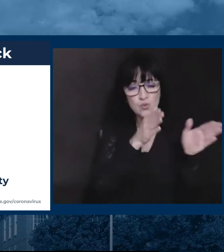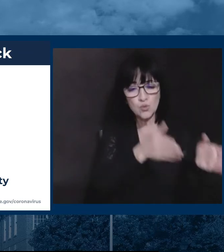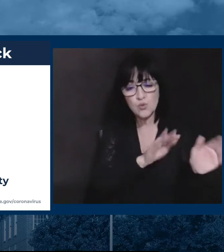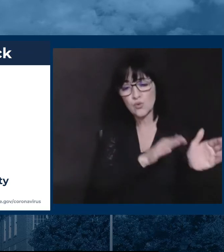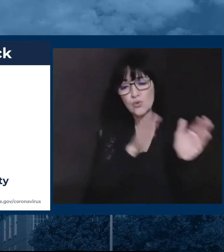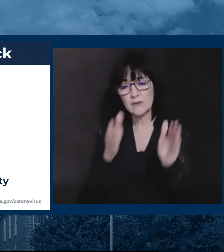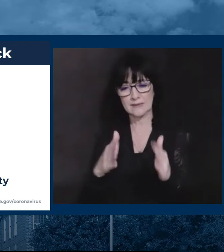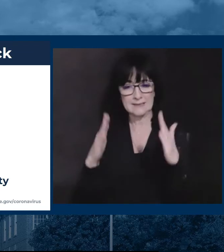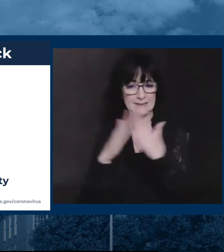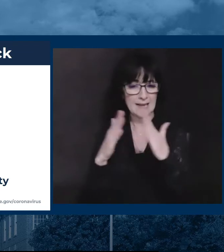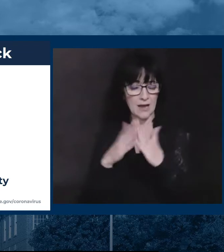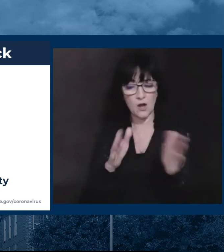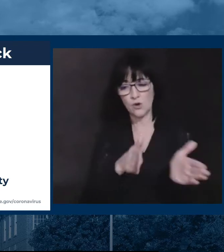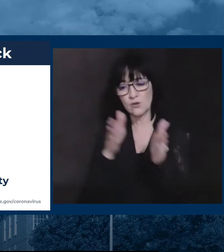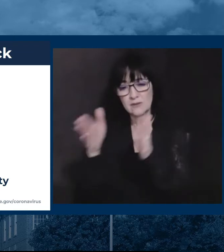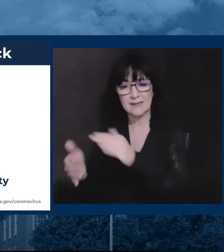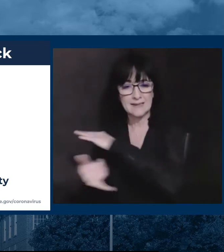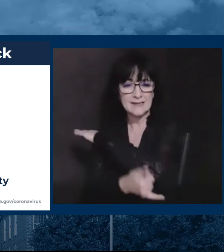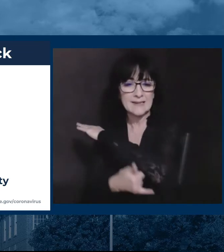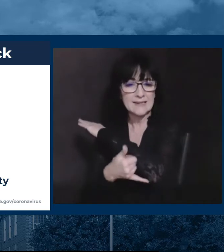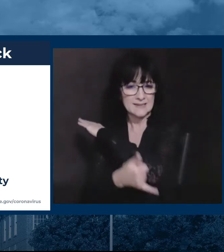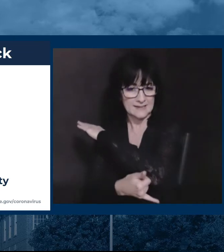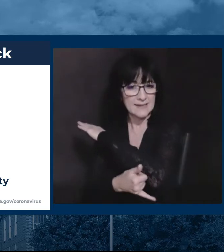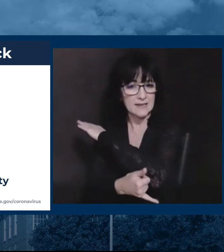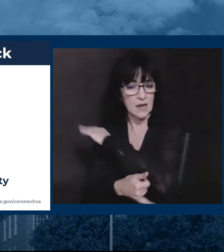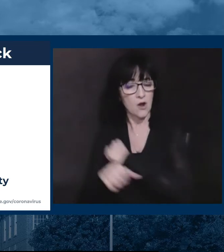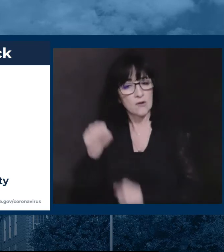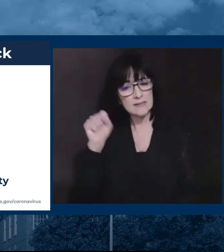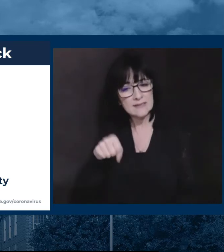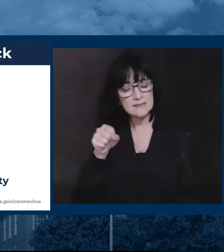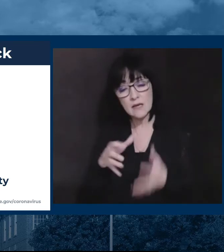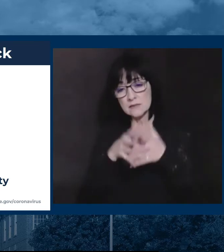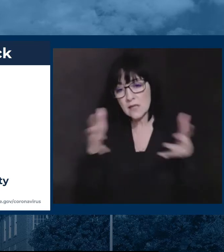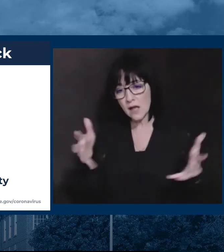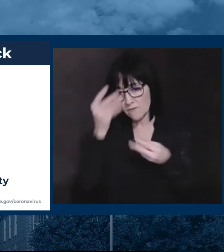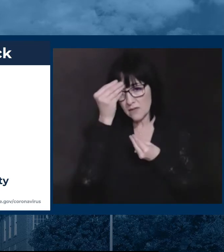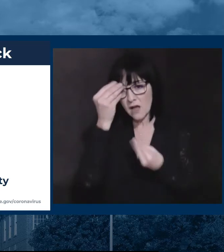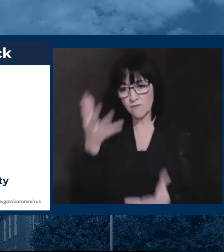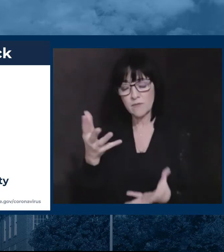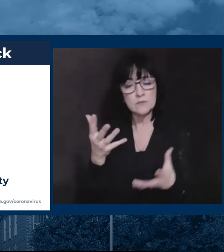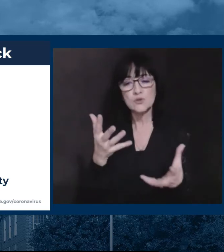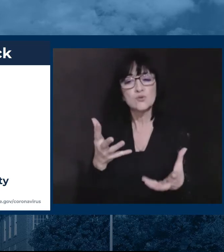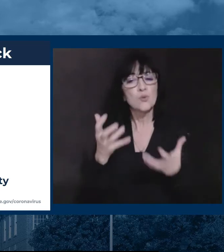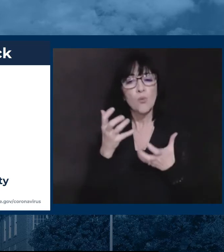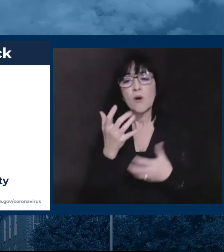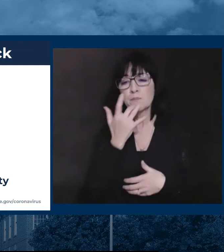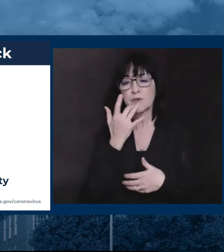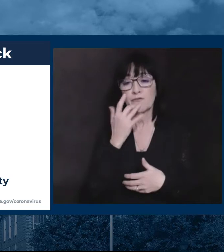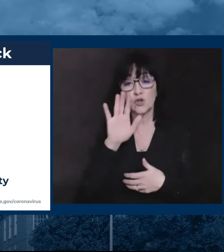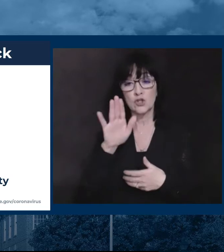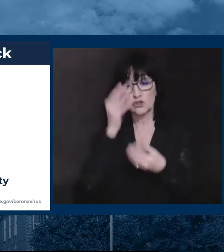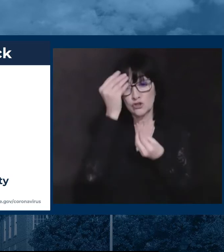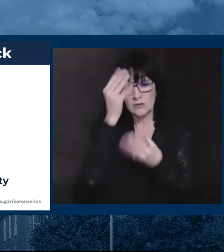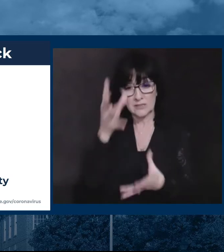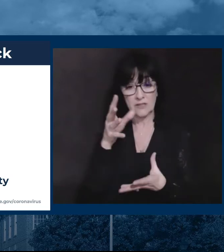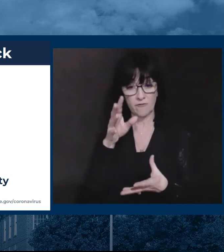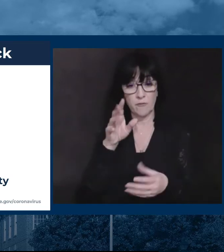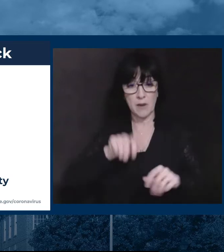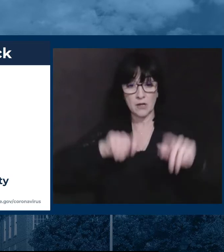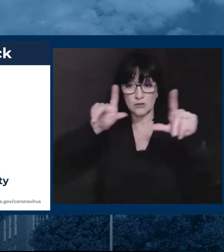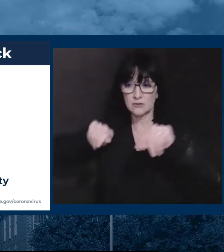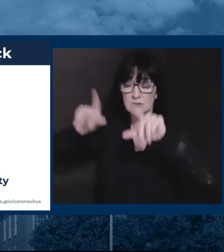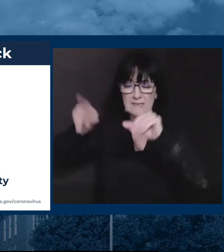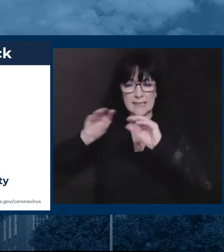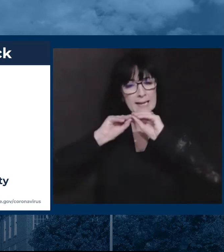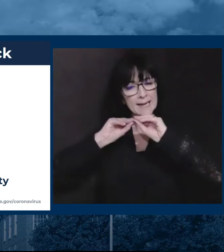oriented. There's a lot that is there in this effort to make sure we are providing as much information as we can so that people